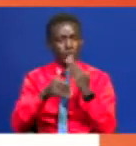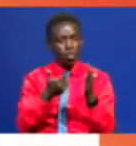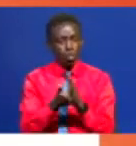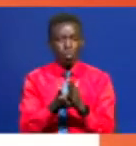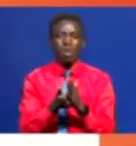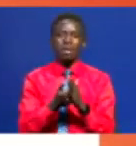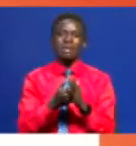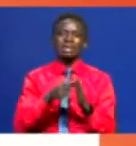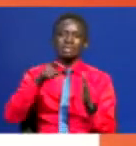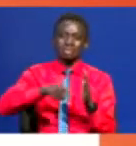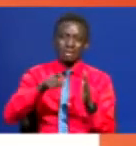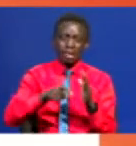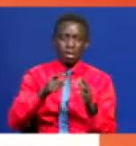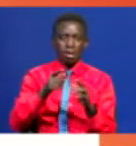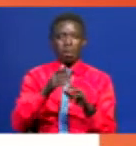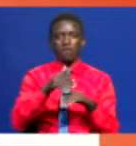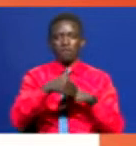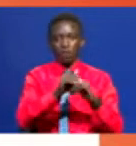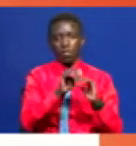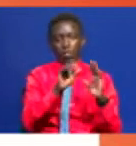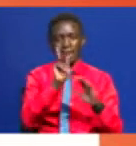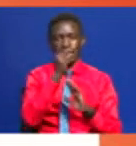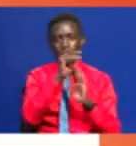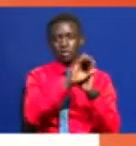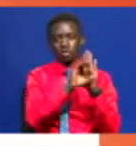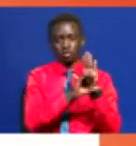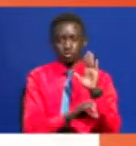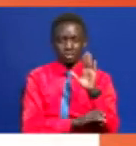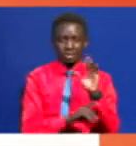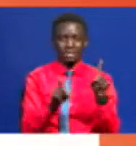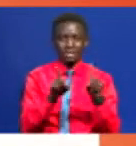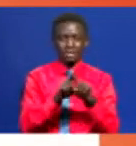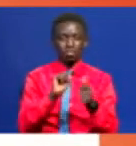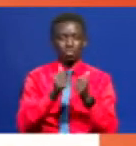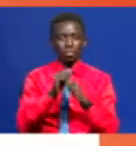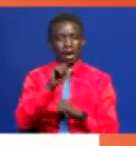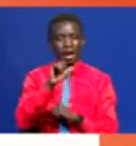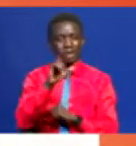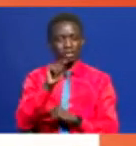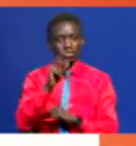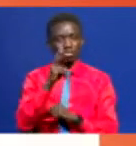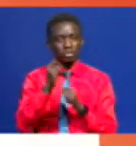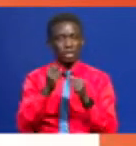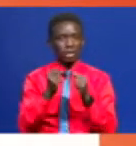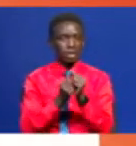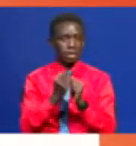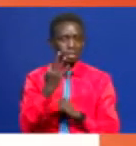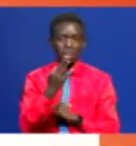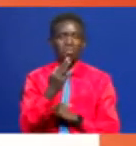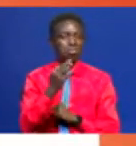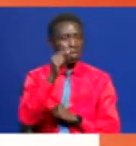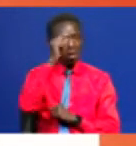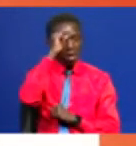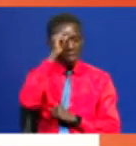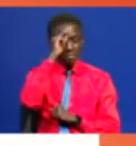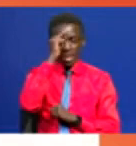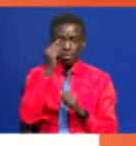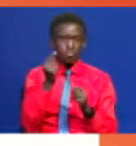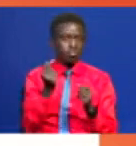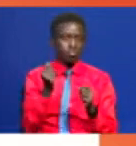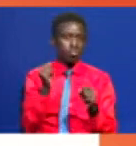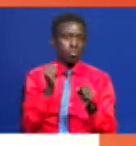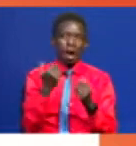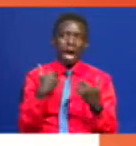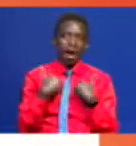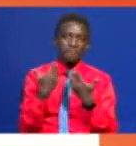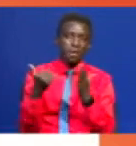of the Kenya's constitution as well as the Sports Act 2013, that the government will take nothing short of fidelity from the